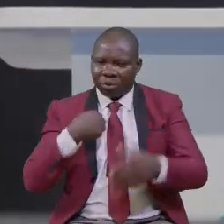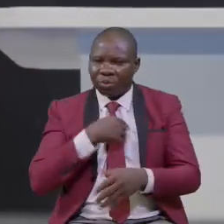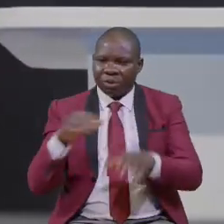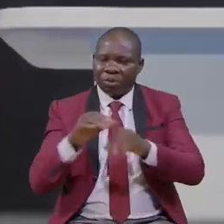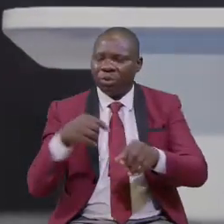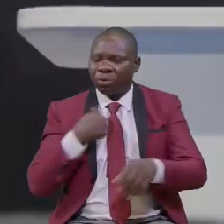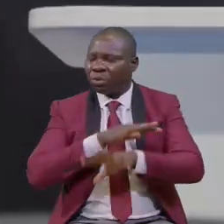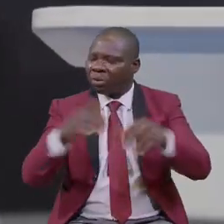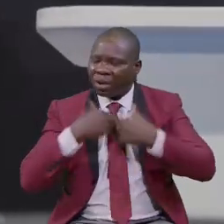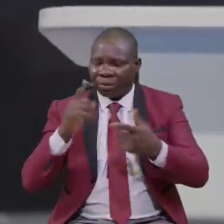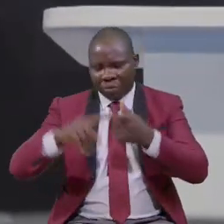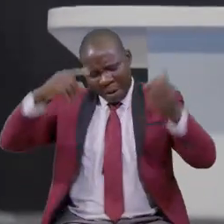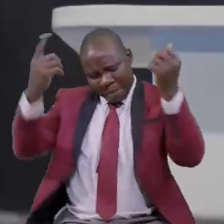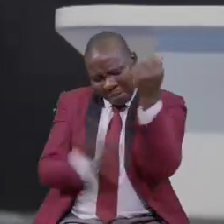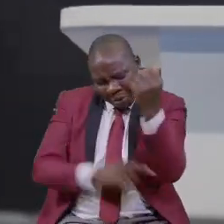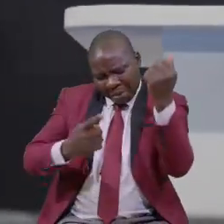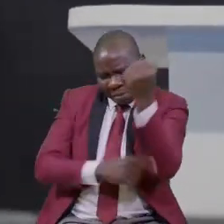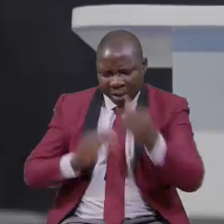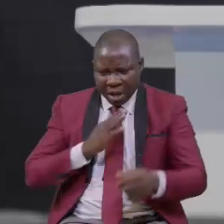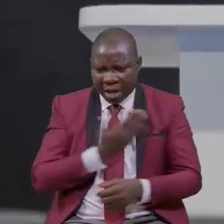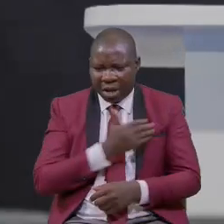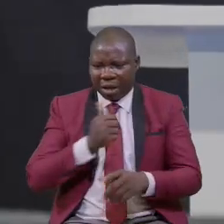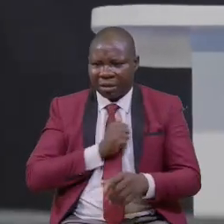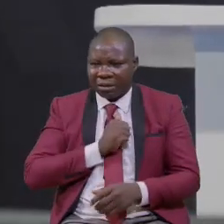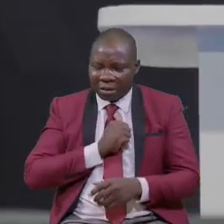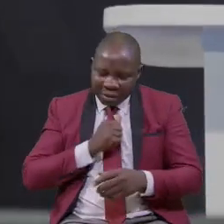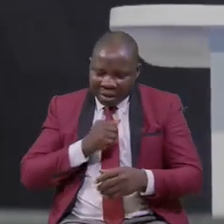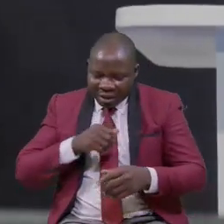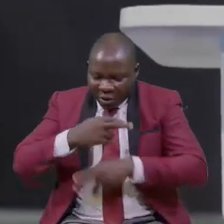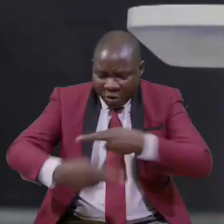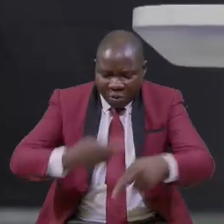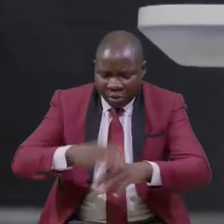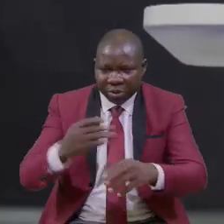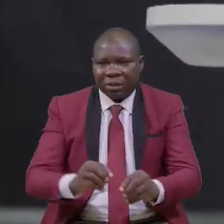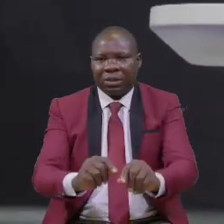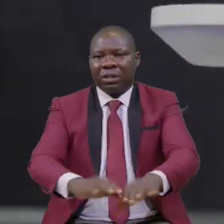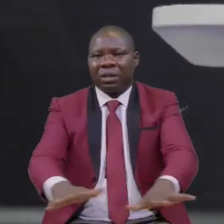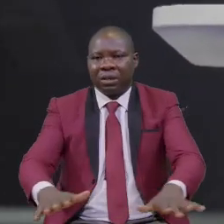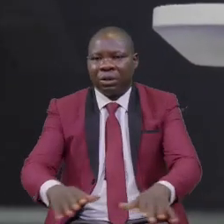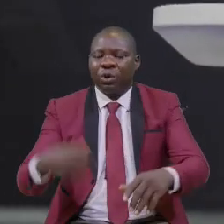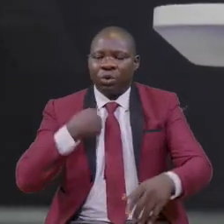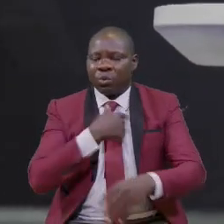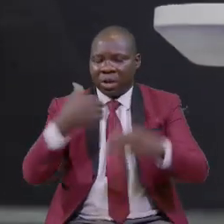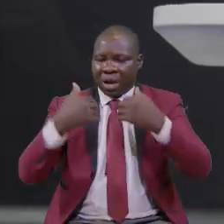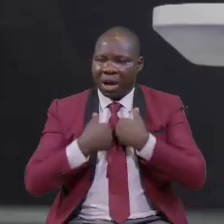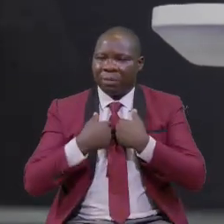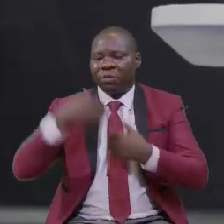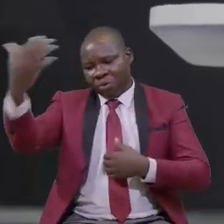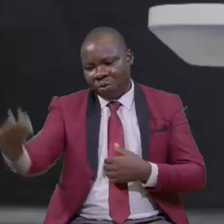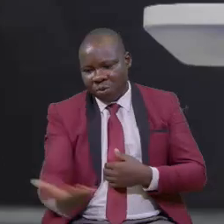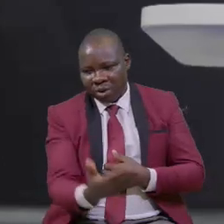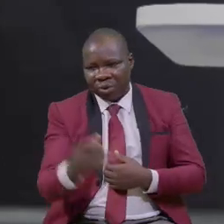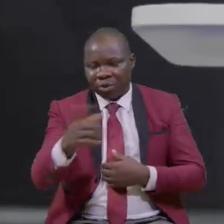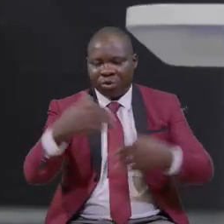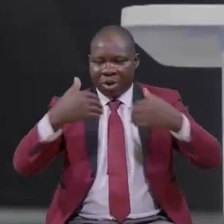our hearts out and roll on the ground. We obtain. Welcome. You obtain